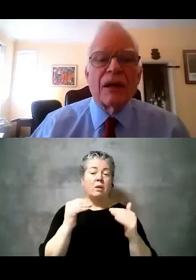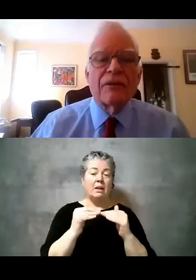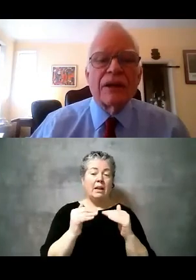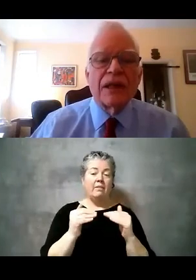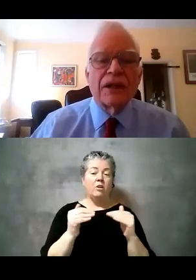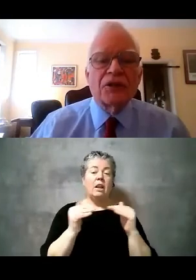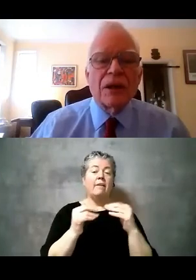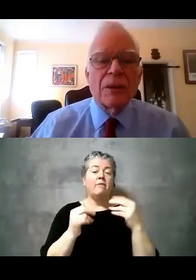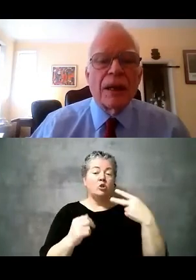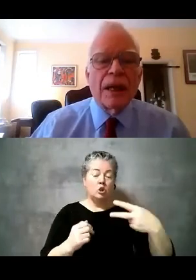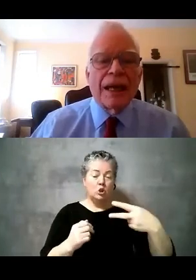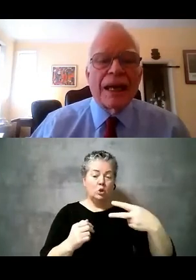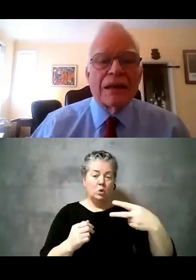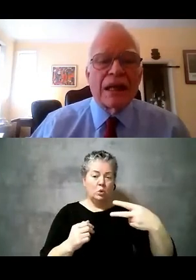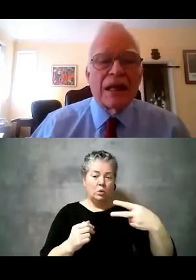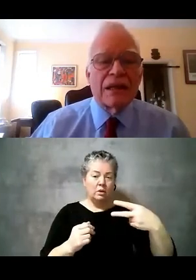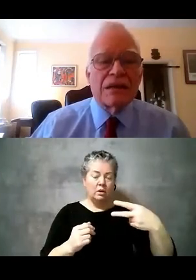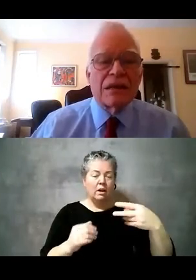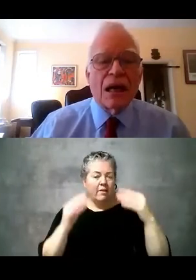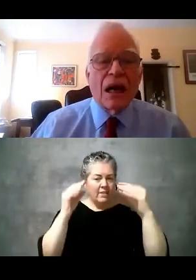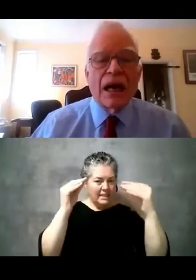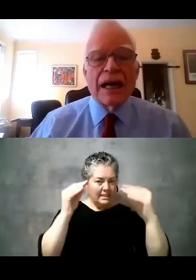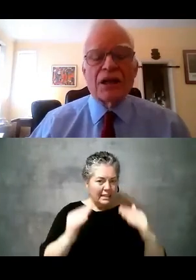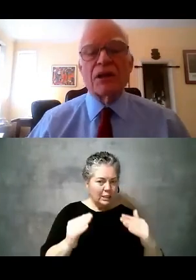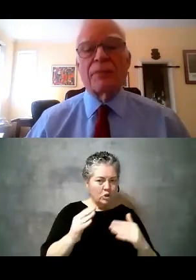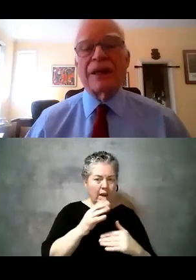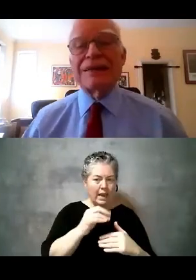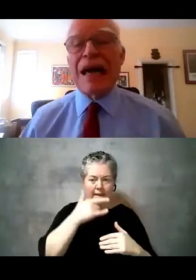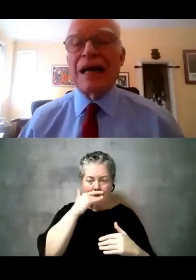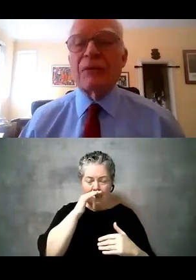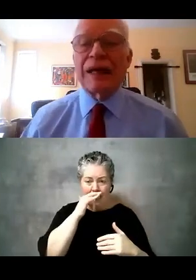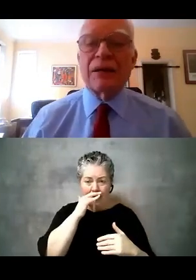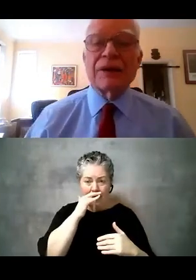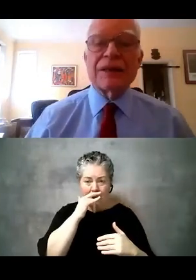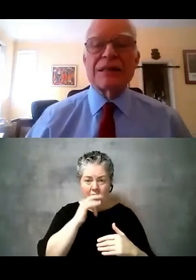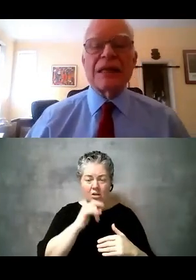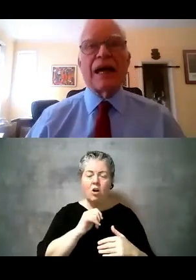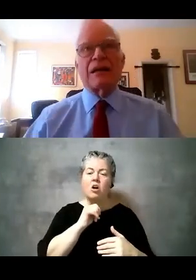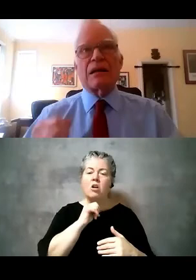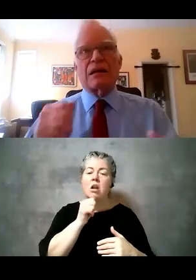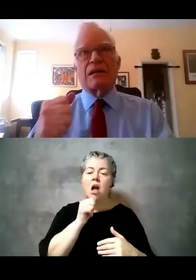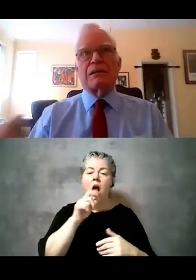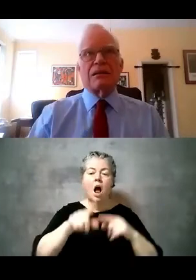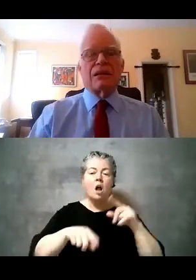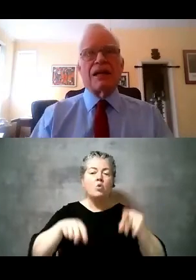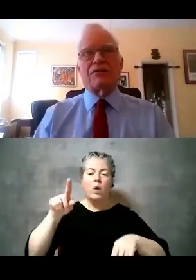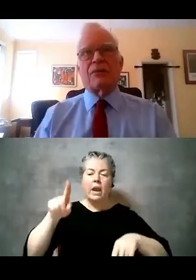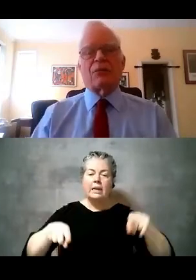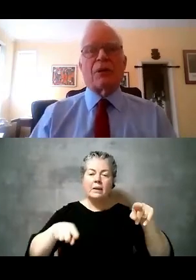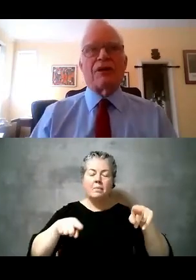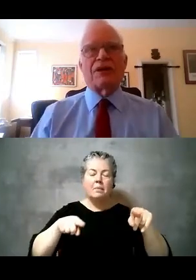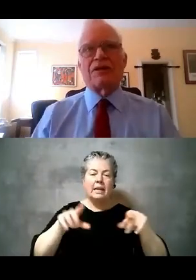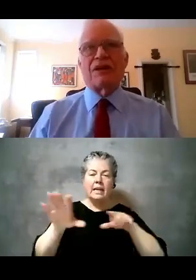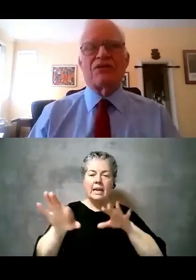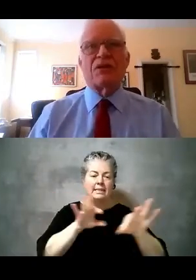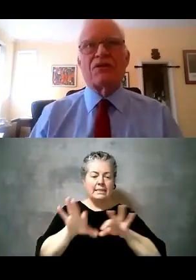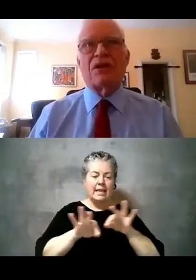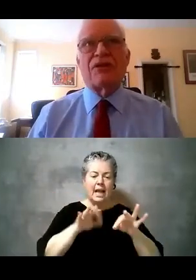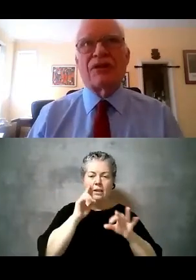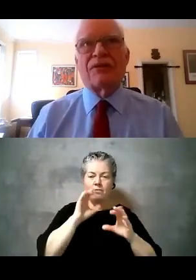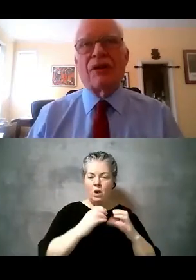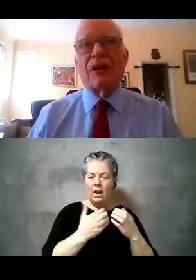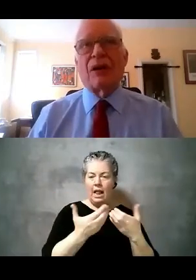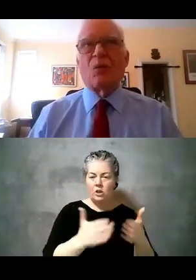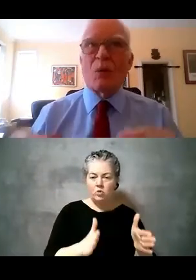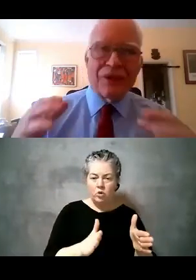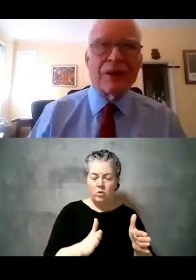of the teacher, and the kids are actually being non-randomly assigned to classrooms where the instruction